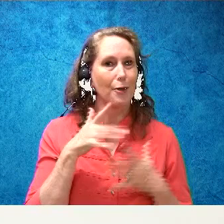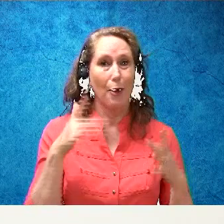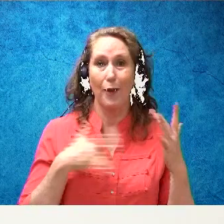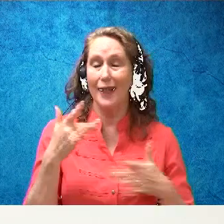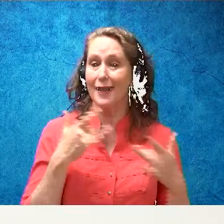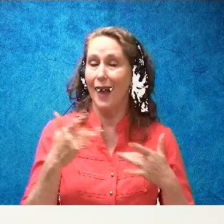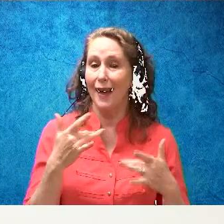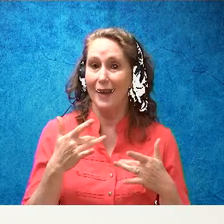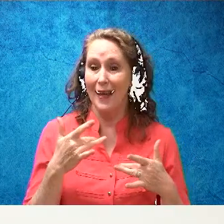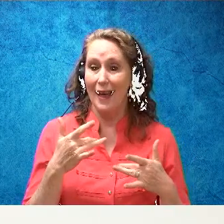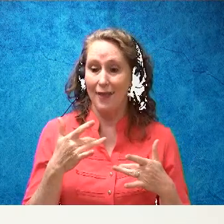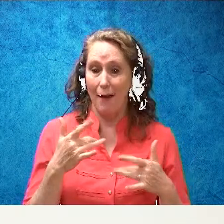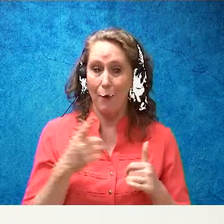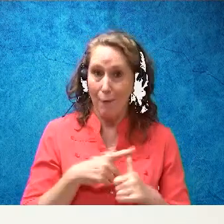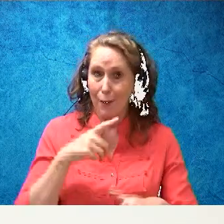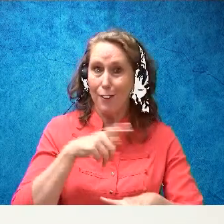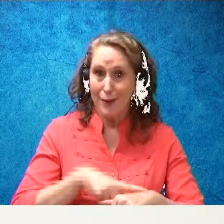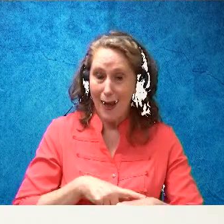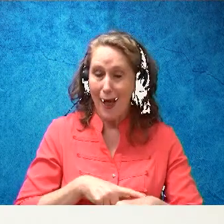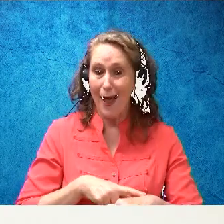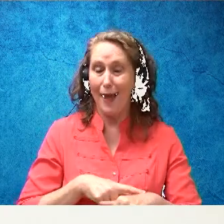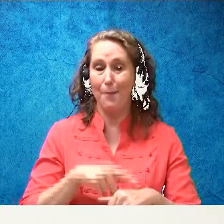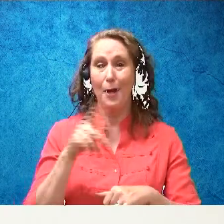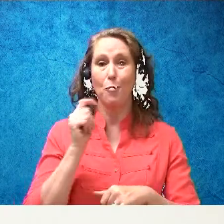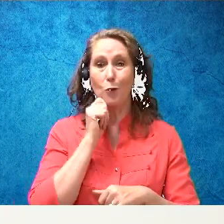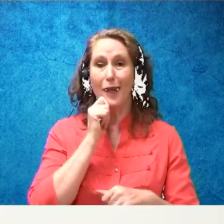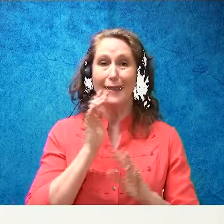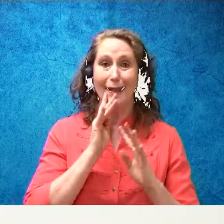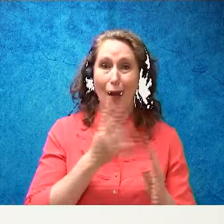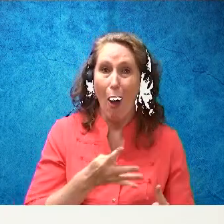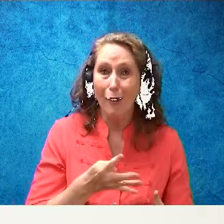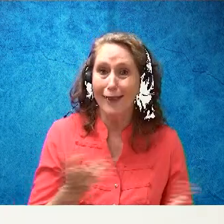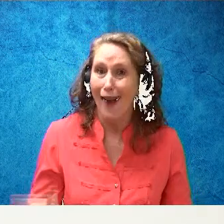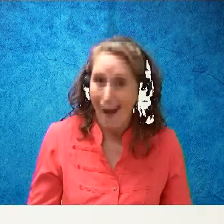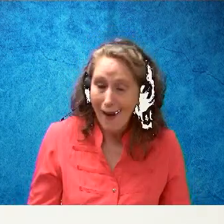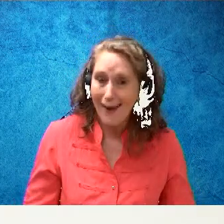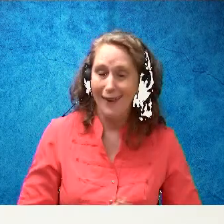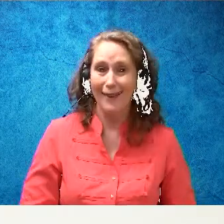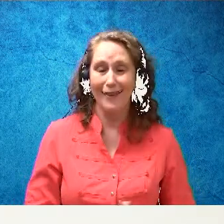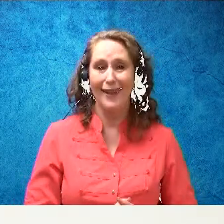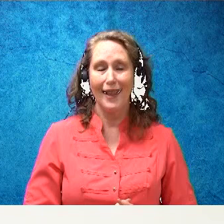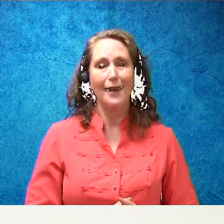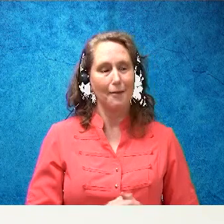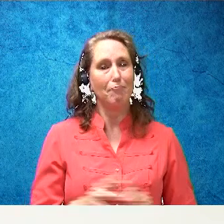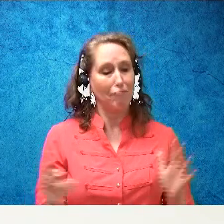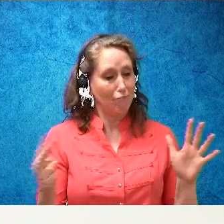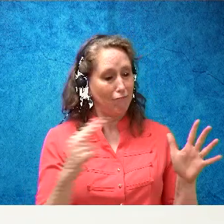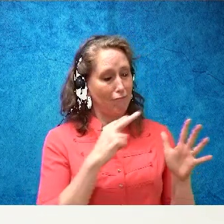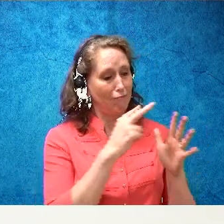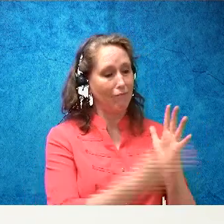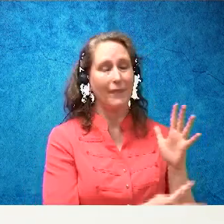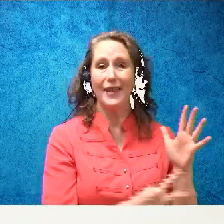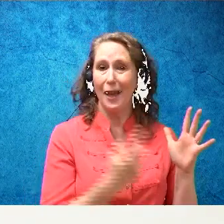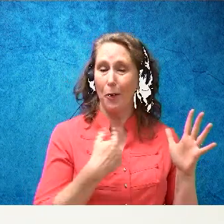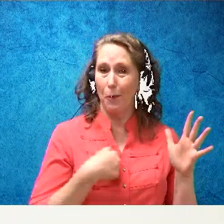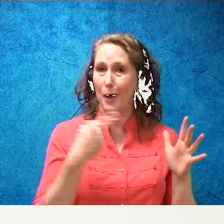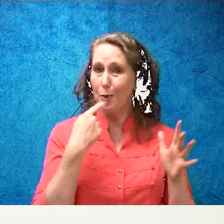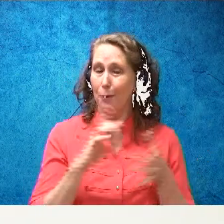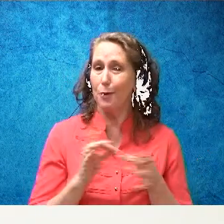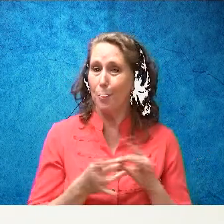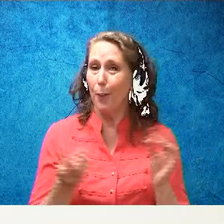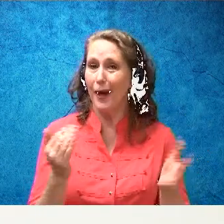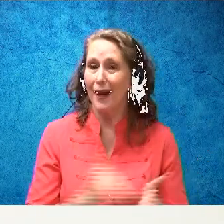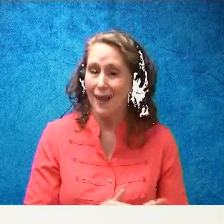excited that she said her first words, didn't she? Yeah. Okay, so as you can see, we just retold a